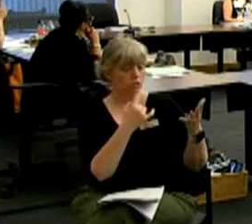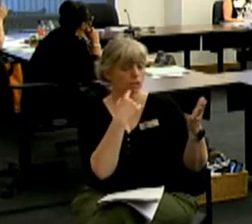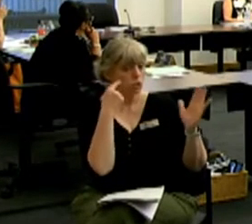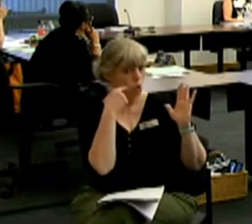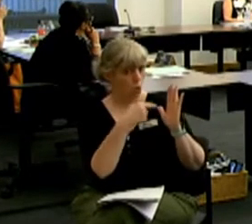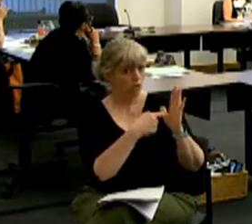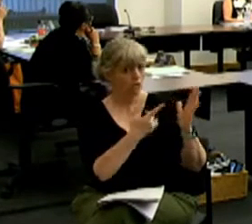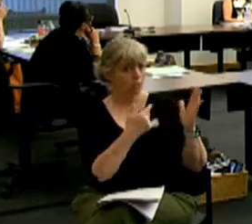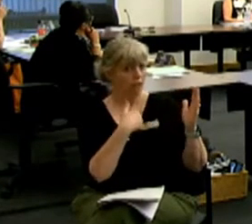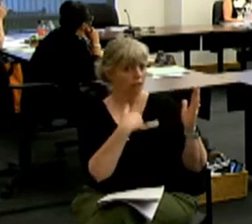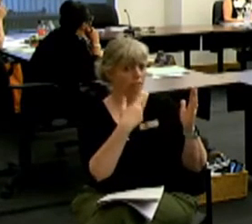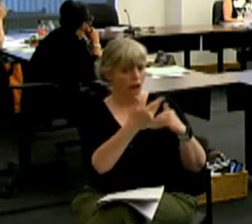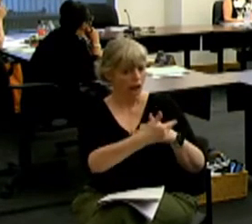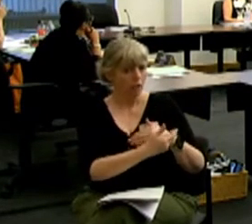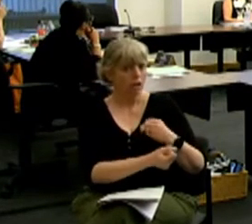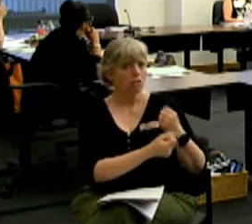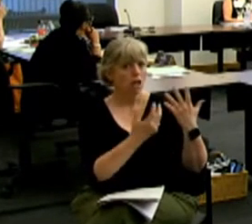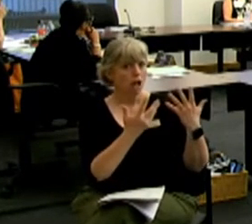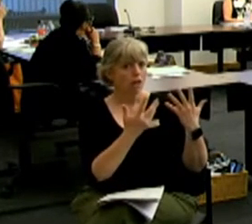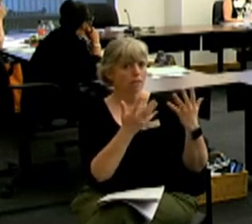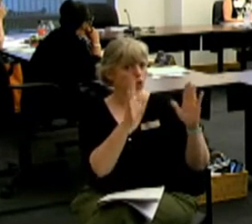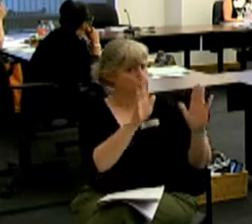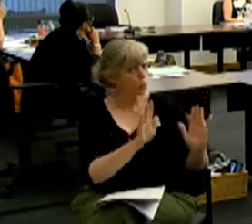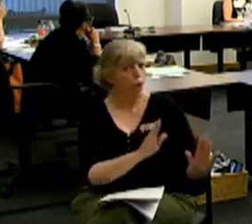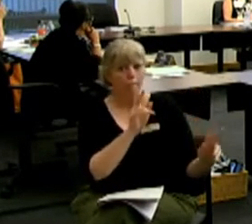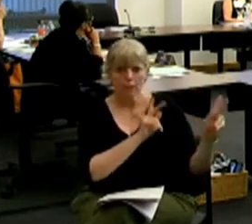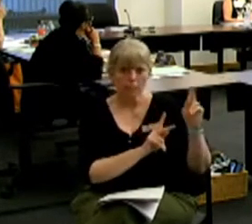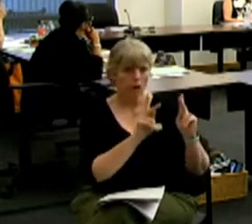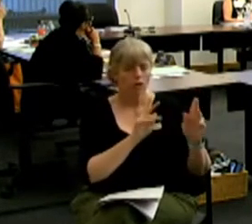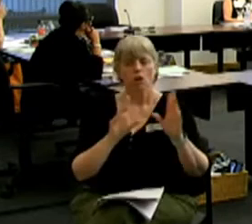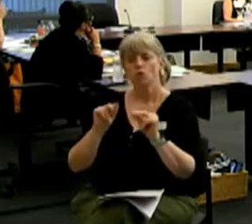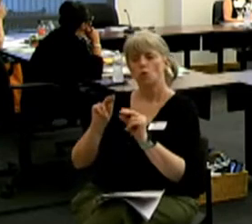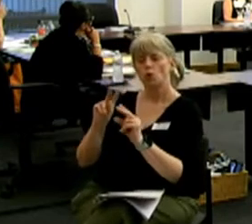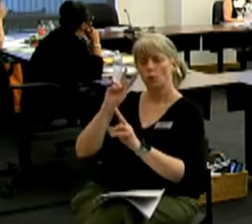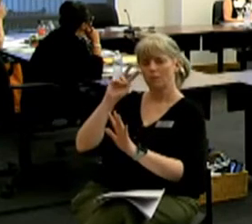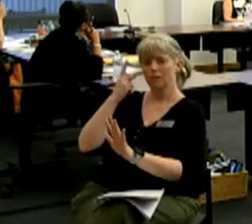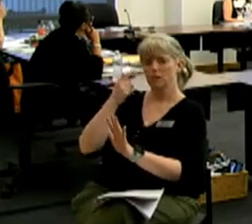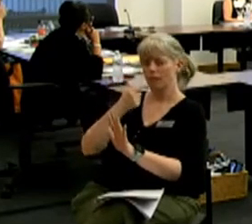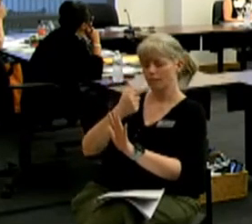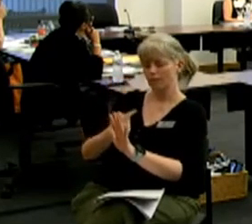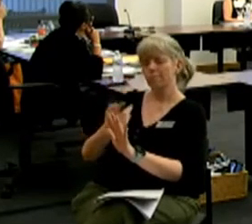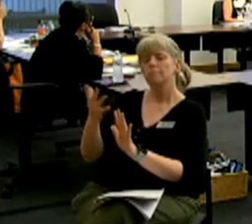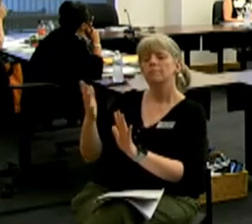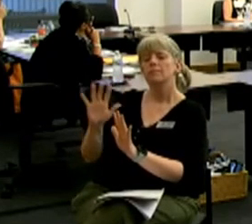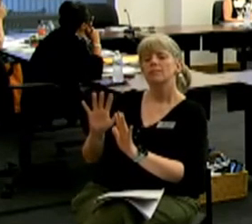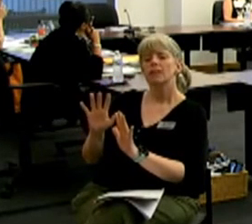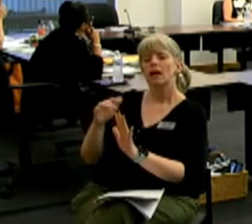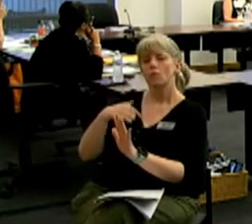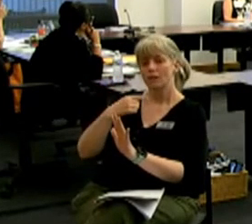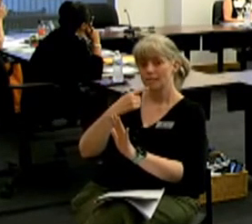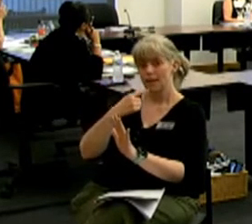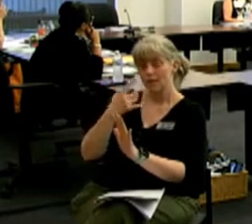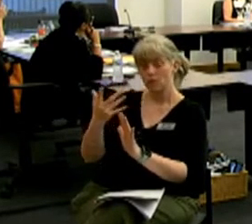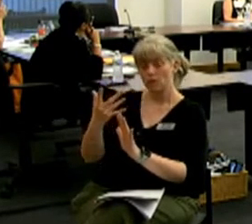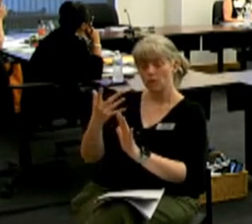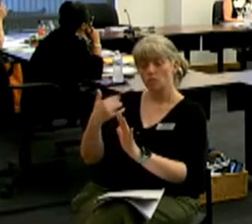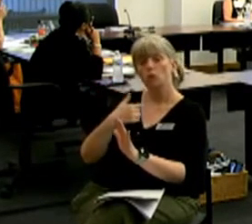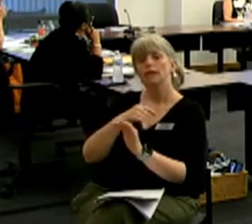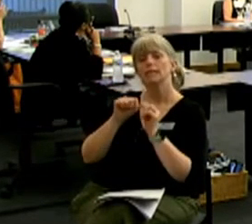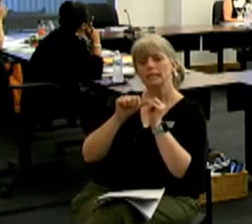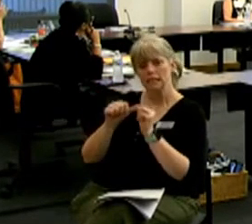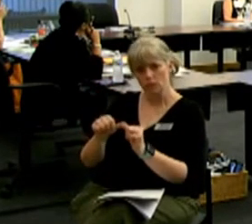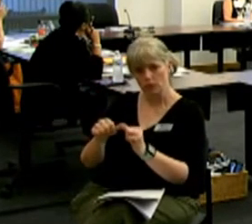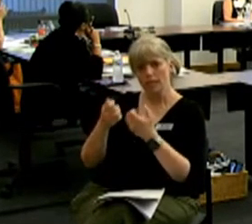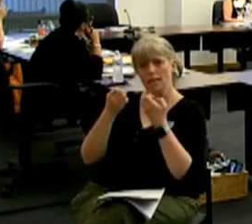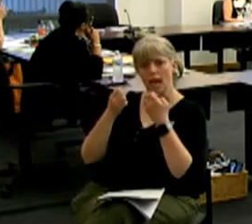you noticed that we're hiring a lot of great people. No, you misunderstood what I said. What I said is we're